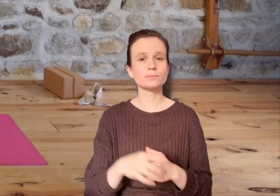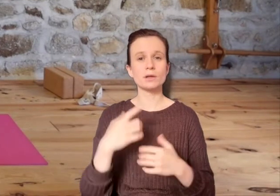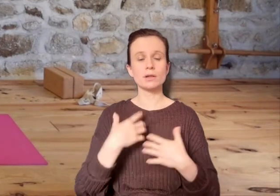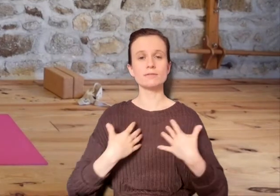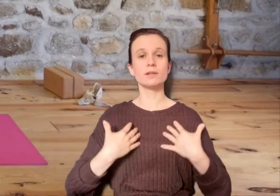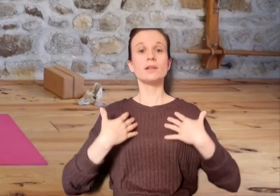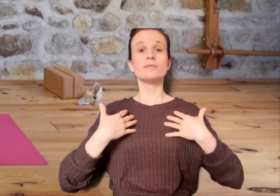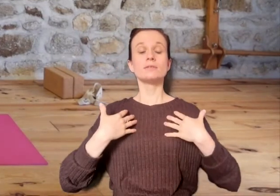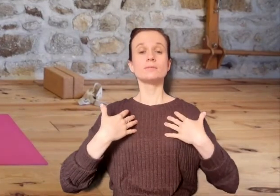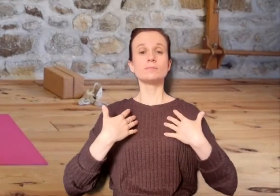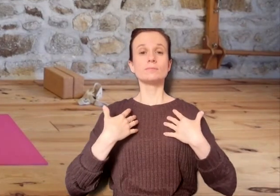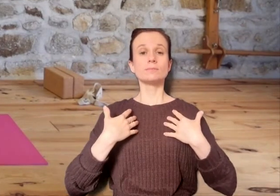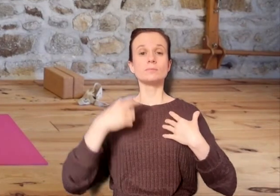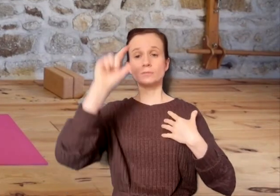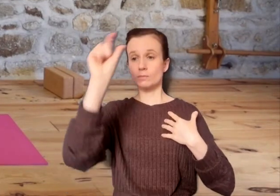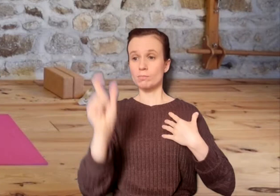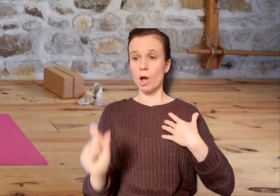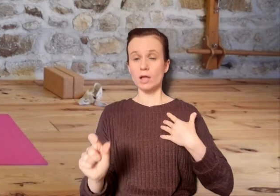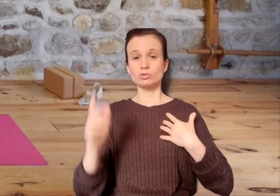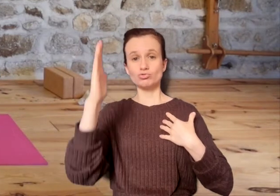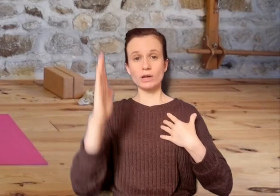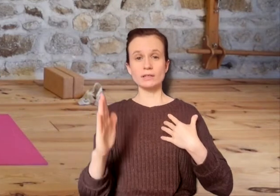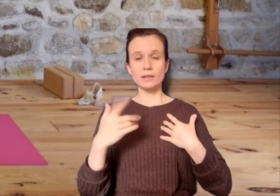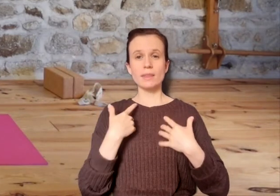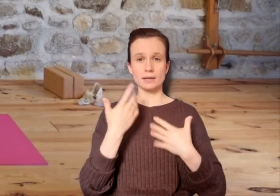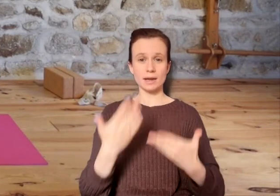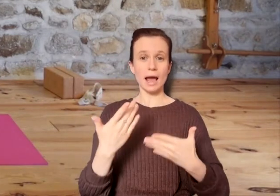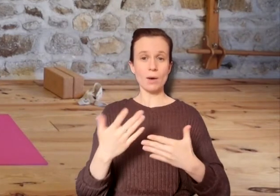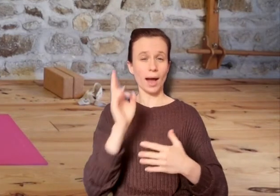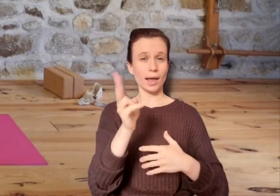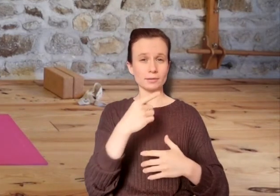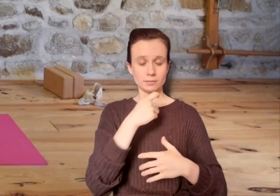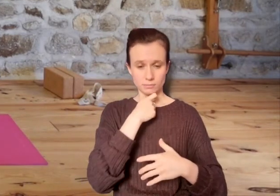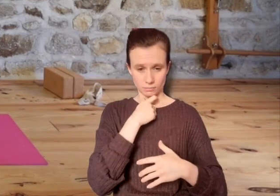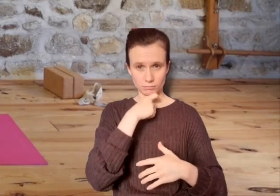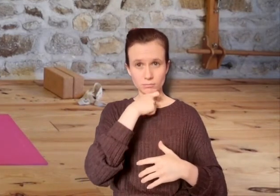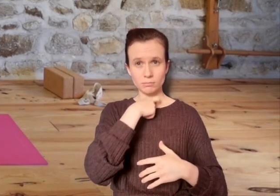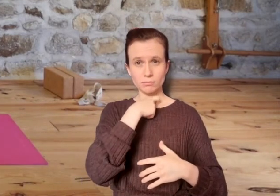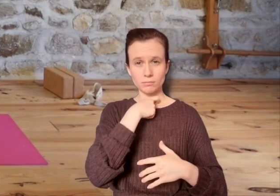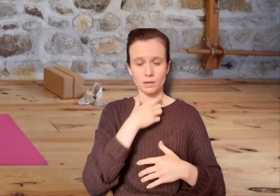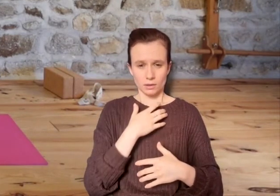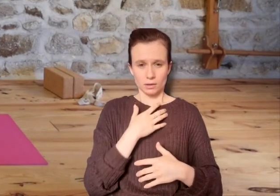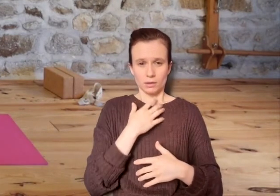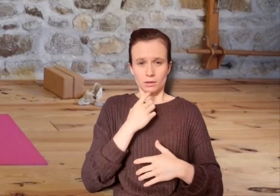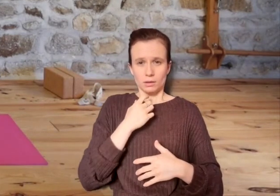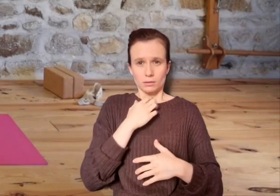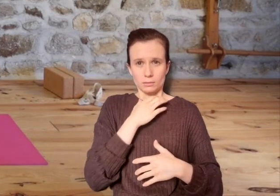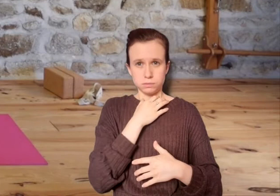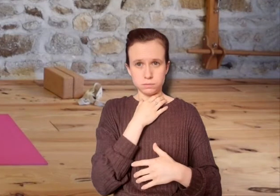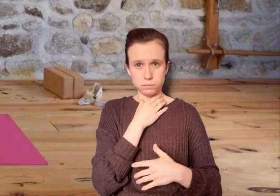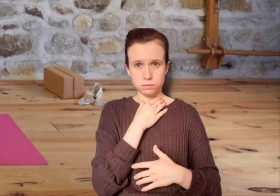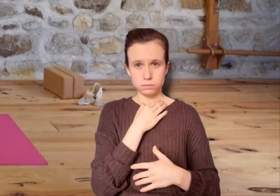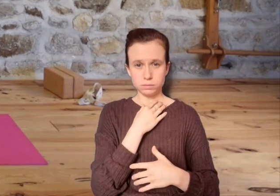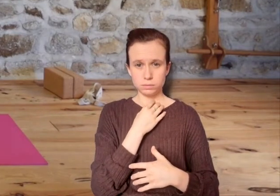From here, you're going to keep your spine lifted. We're going to go back and we're going to do that Darth Vader breath again. So you're going to lift